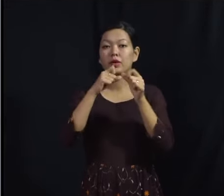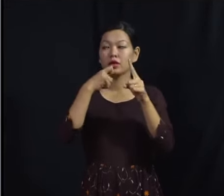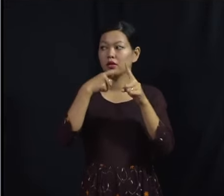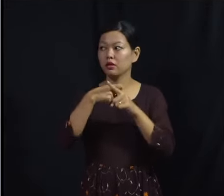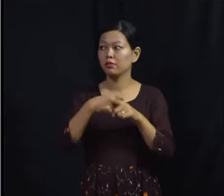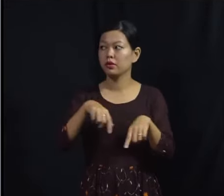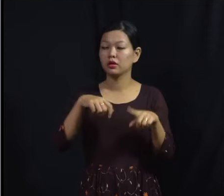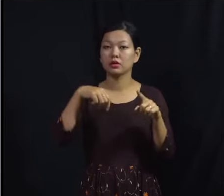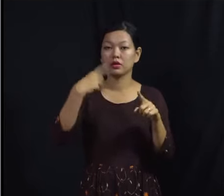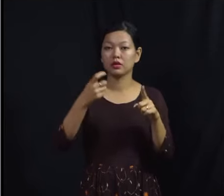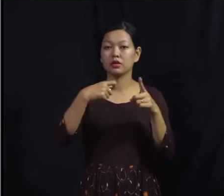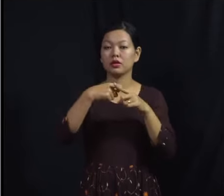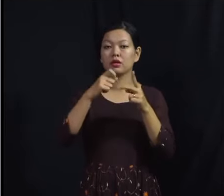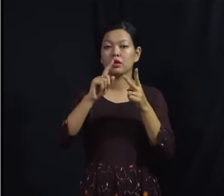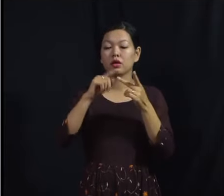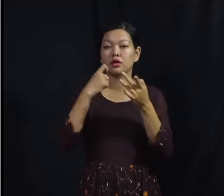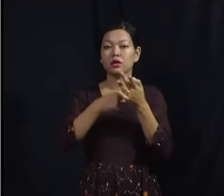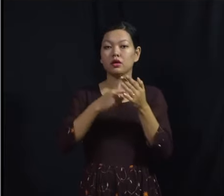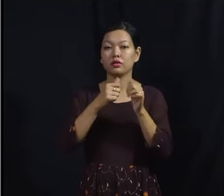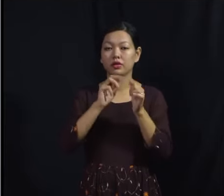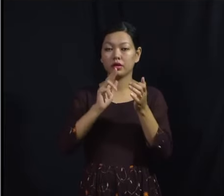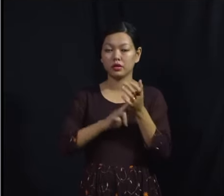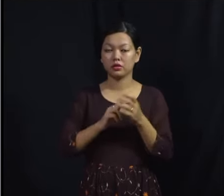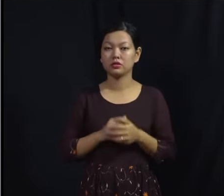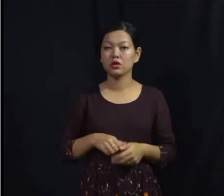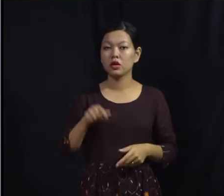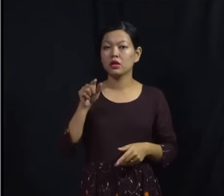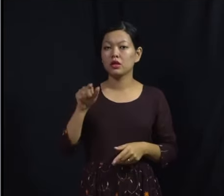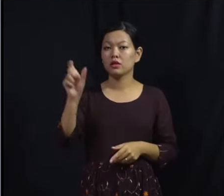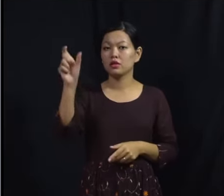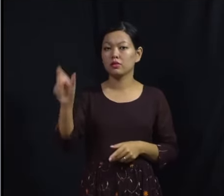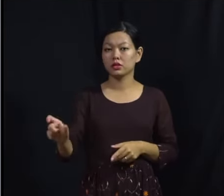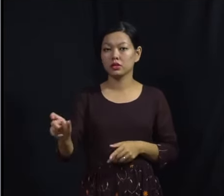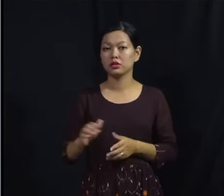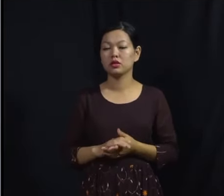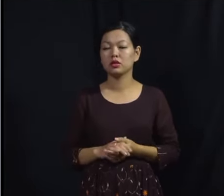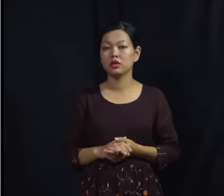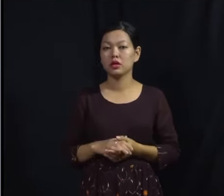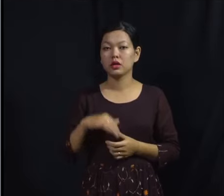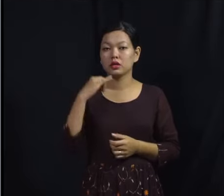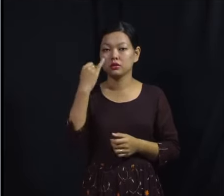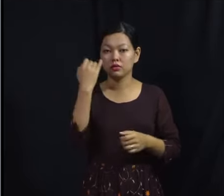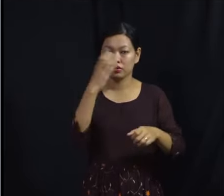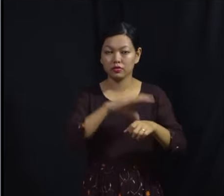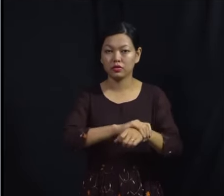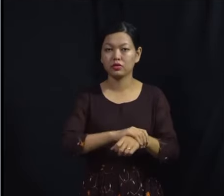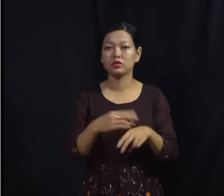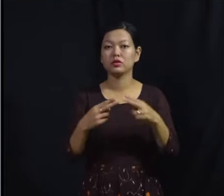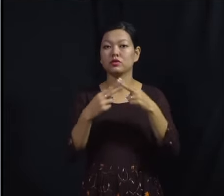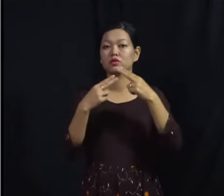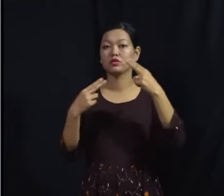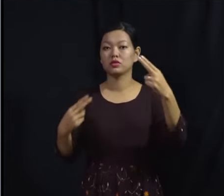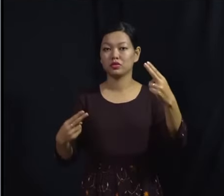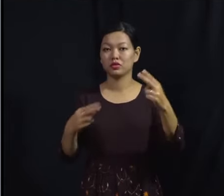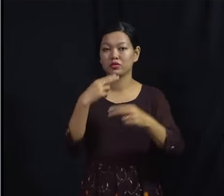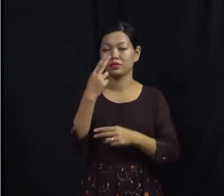find that the author is a founder, in fact, one of the founder of Story Arts India. In other words, she